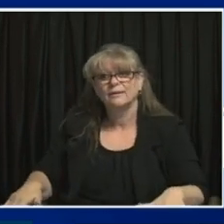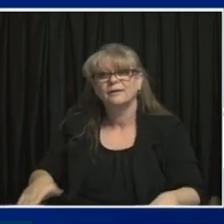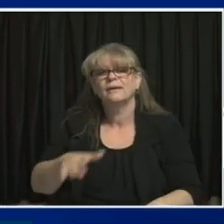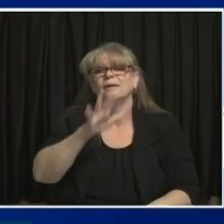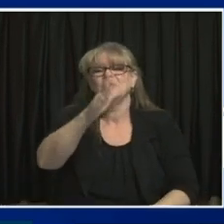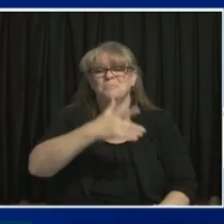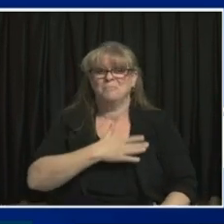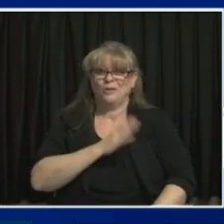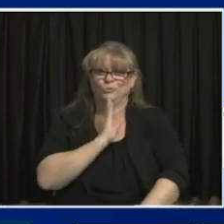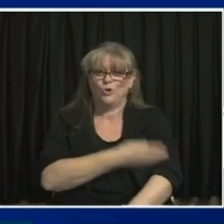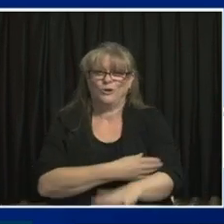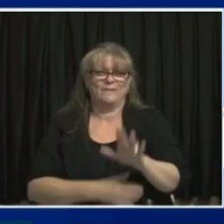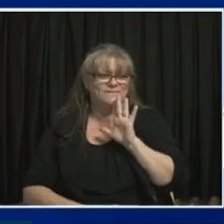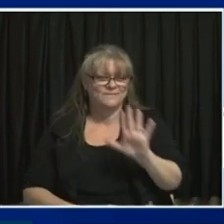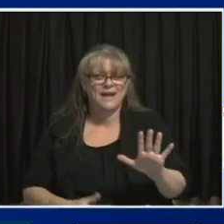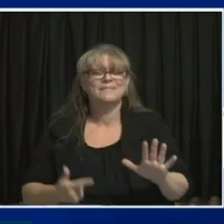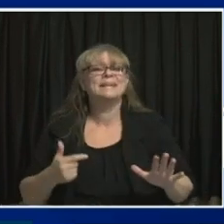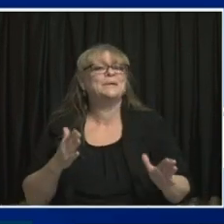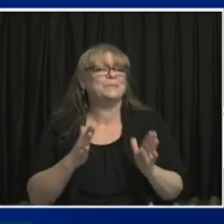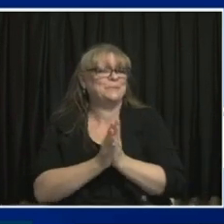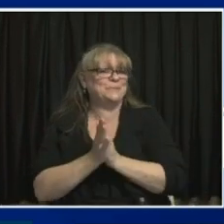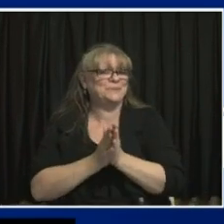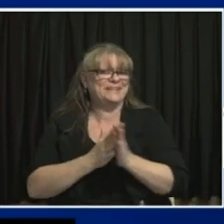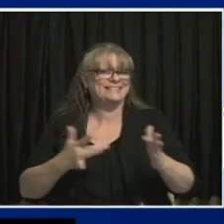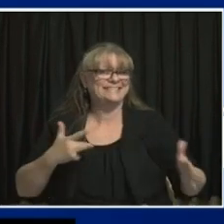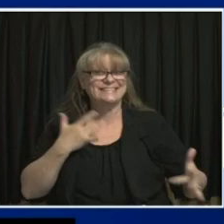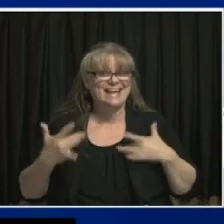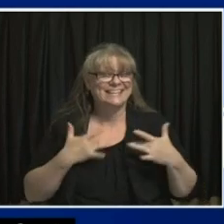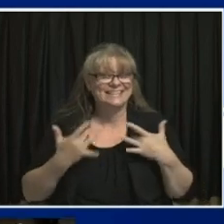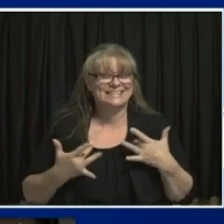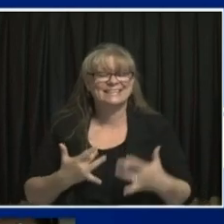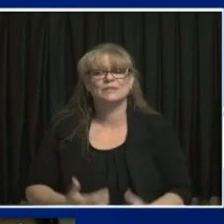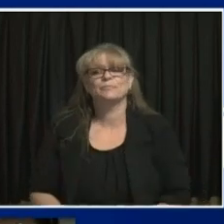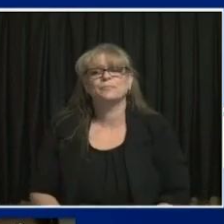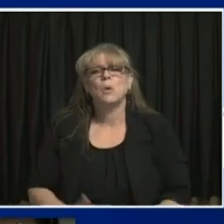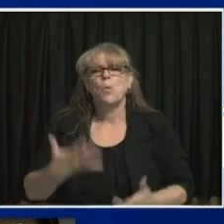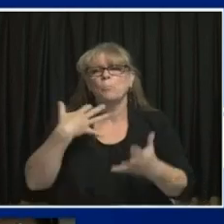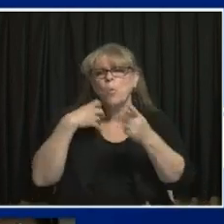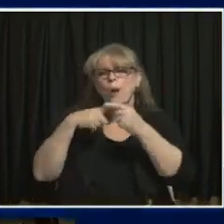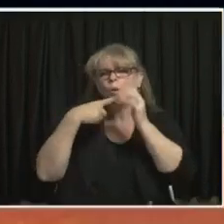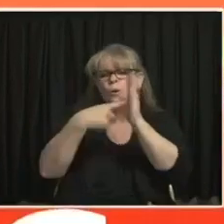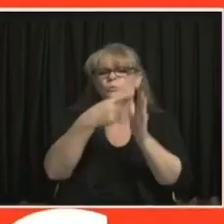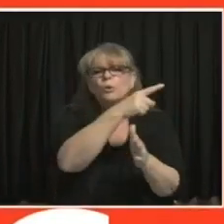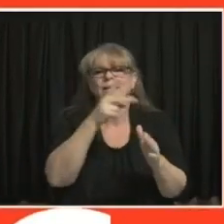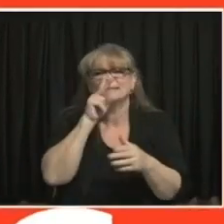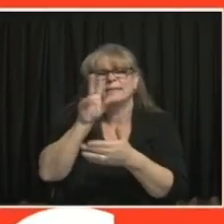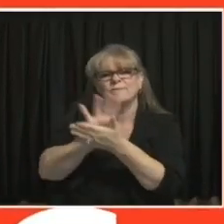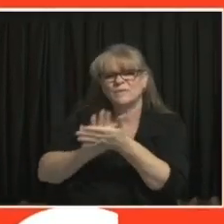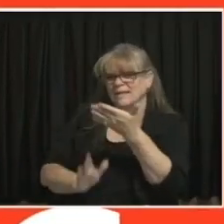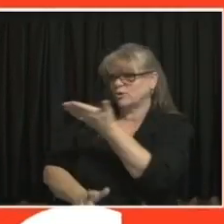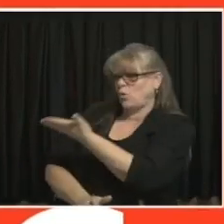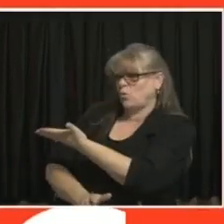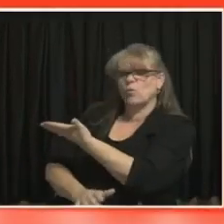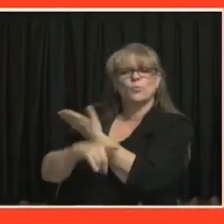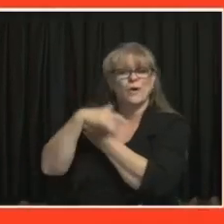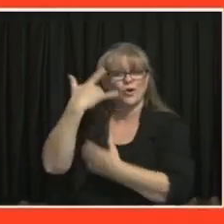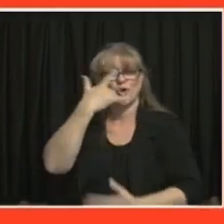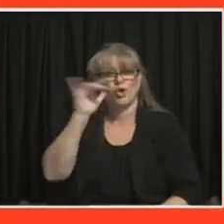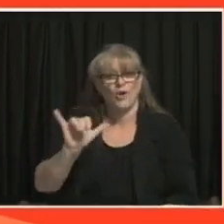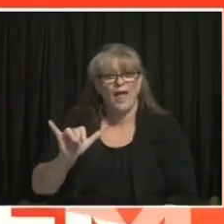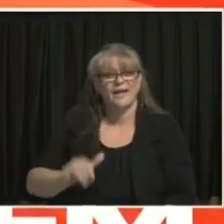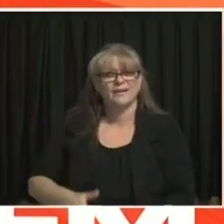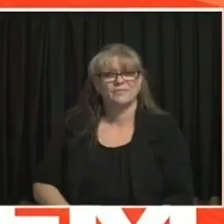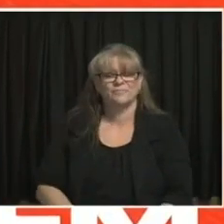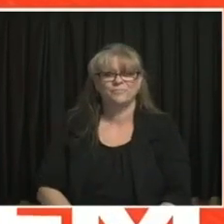Mountain PBS. I'd like to play a short video of the programming to show you a little bit about what's in store. Don't let your kids' learning